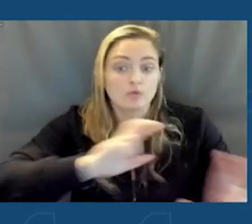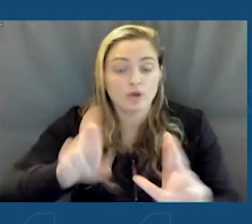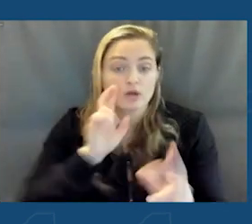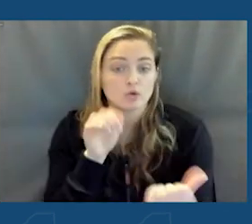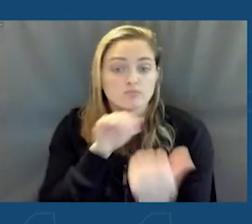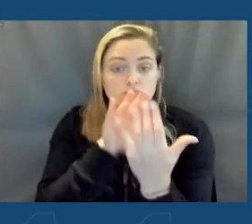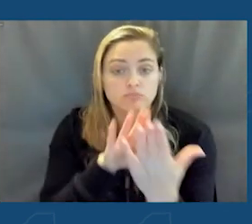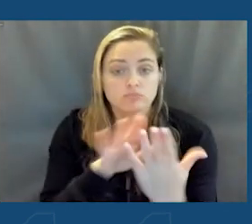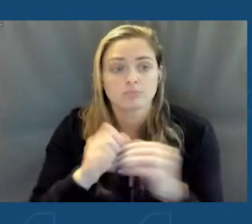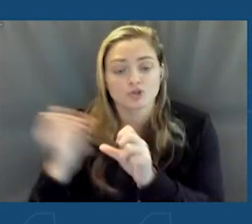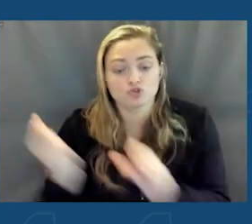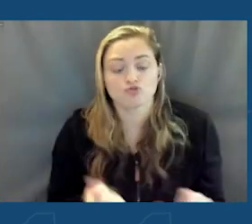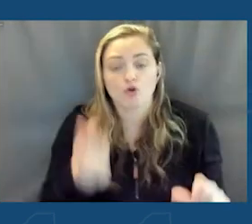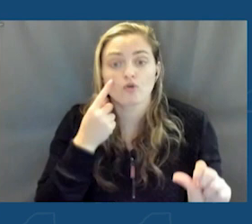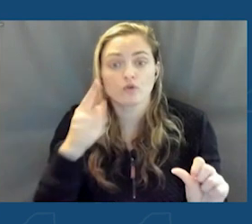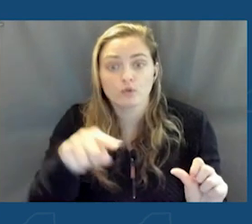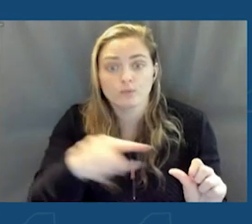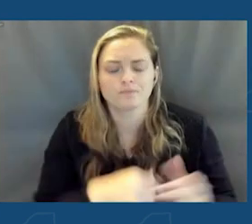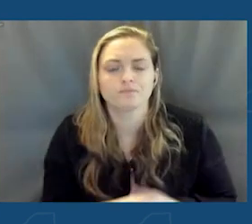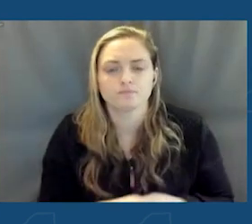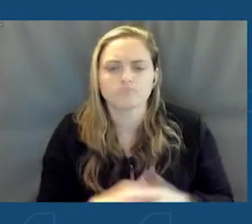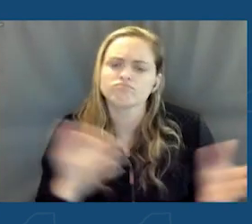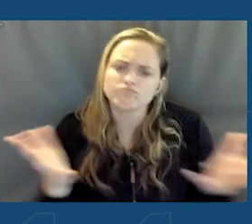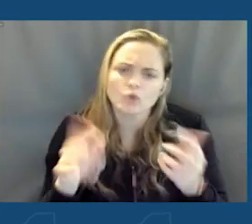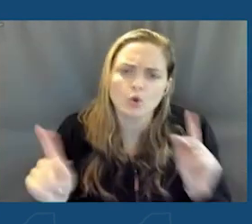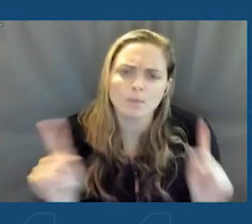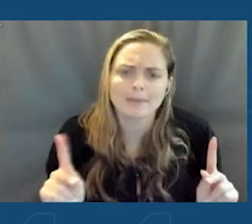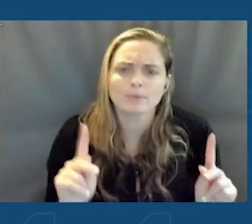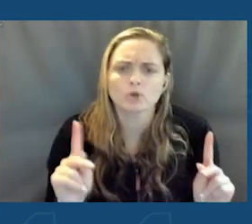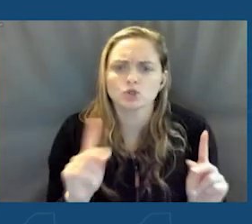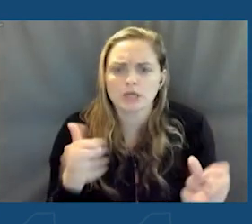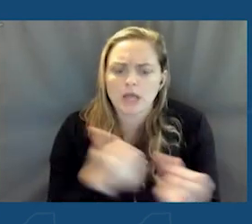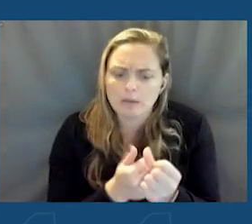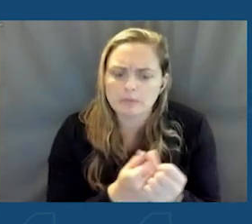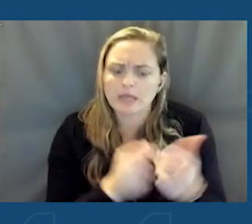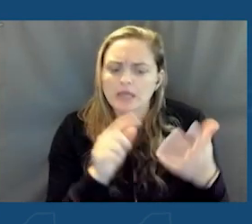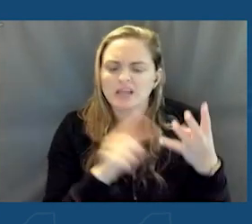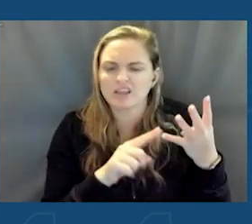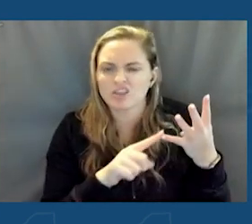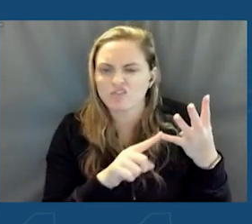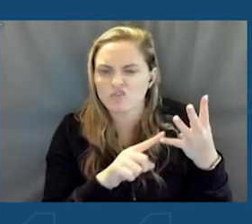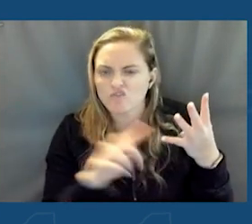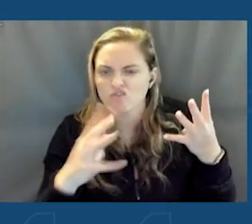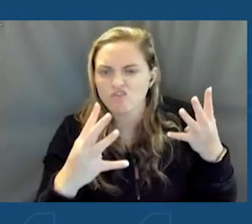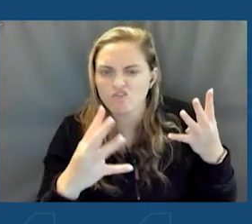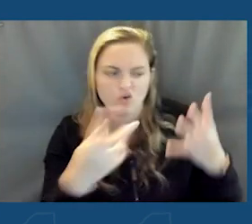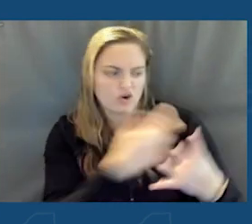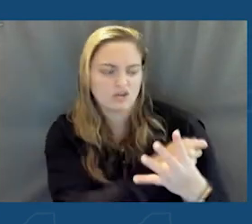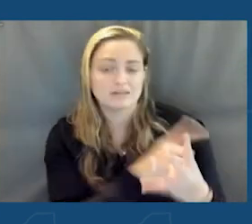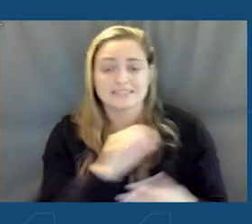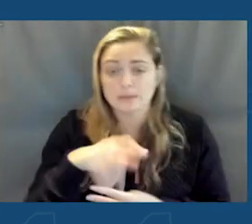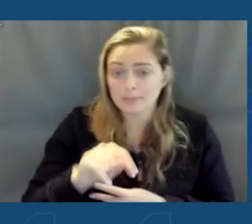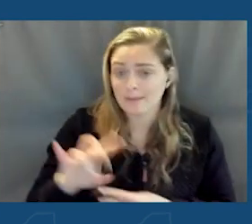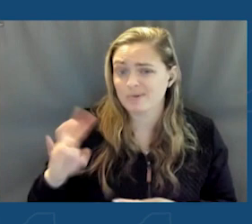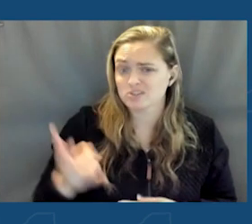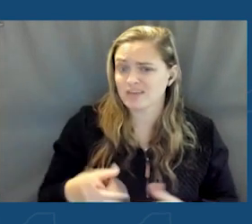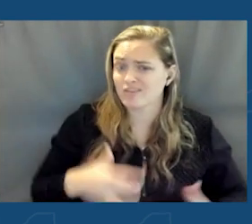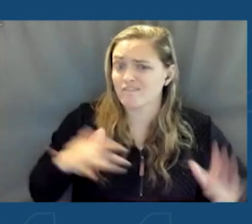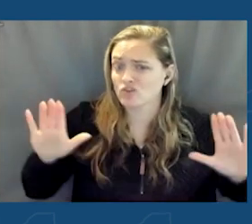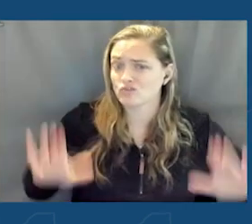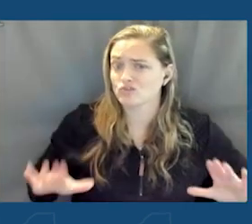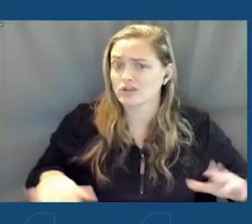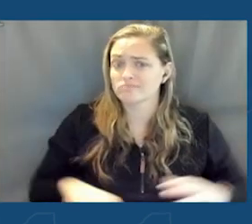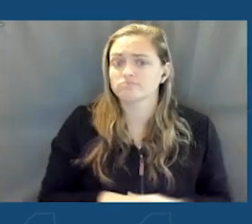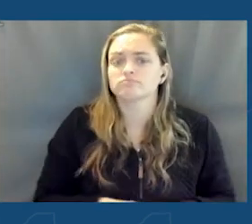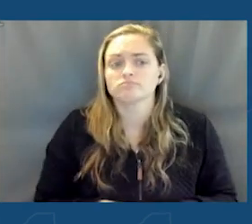be stronger for you. So we're really encouraging people to just get their updates. I got mine on September 7th, feeling great. And also